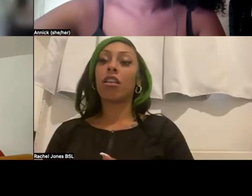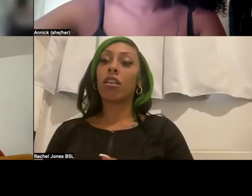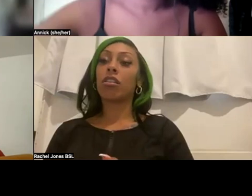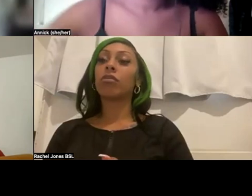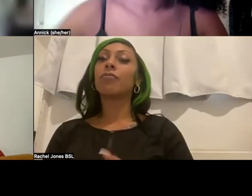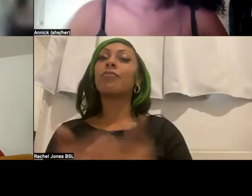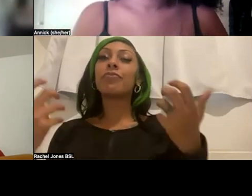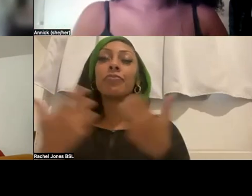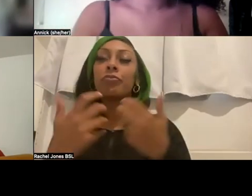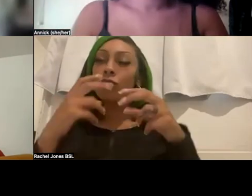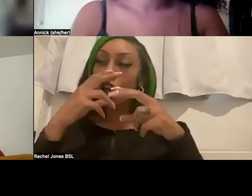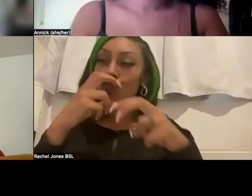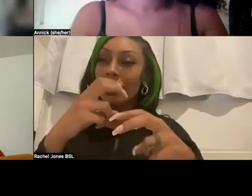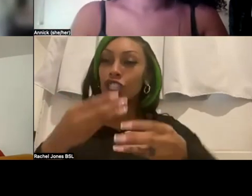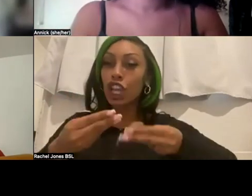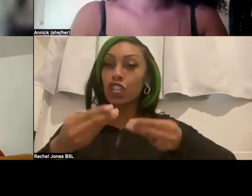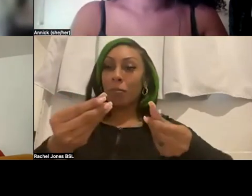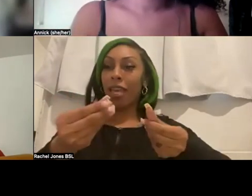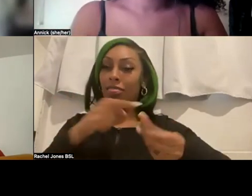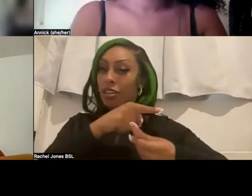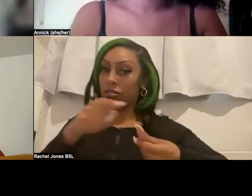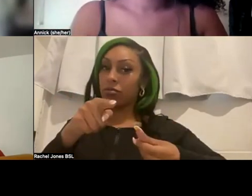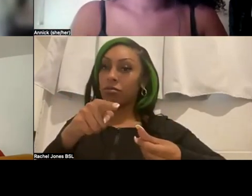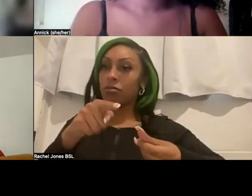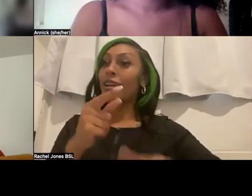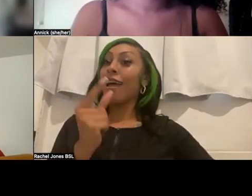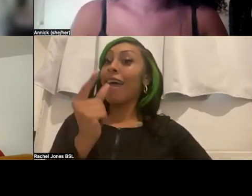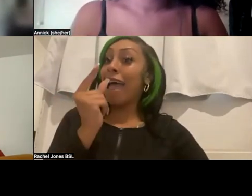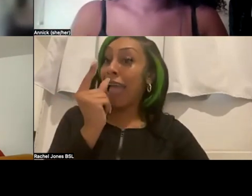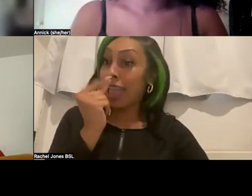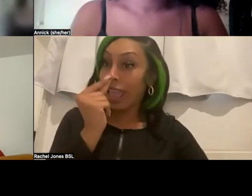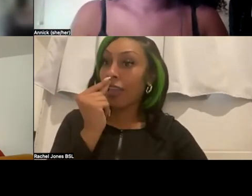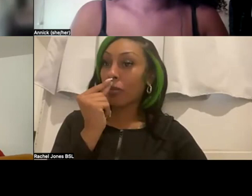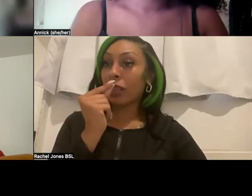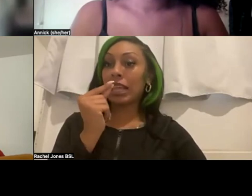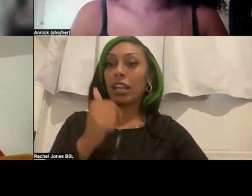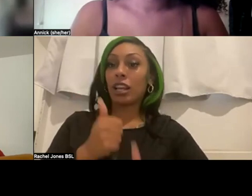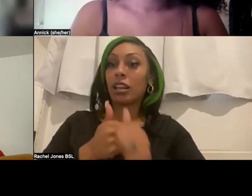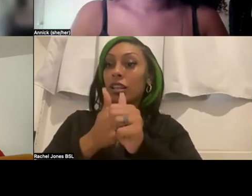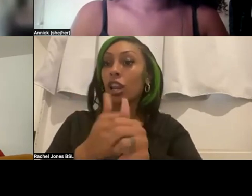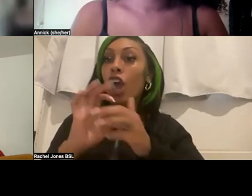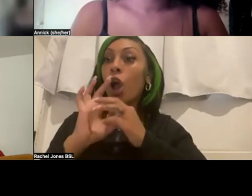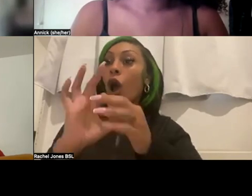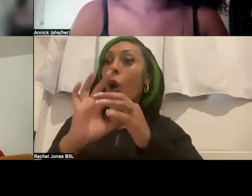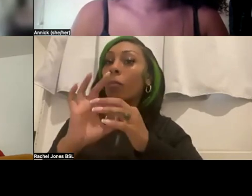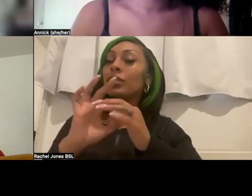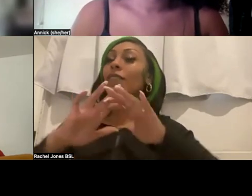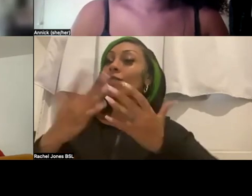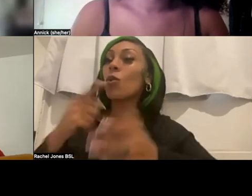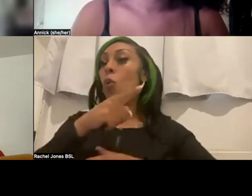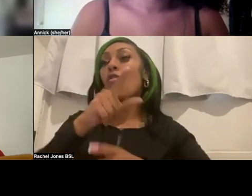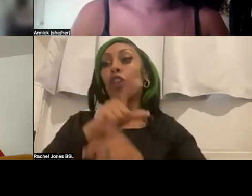and processes that are enabling, agential, and cooperative of and for the communities they